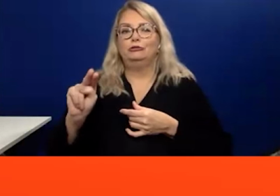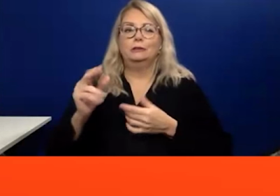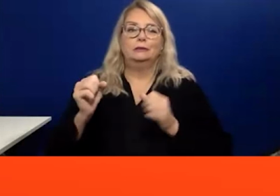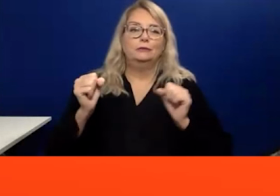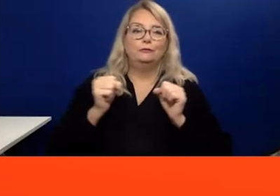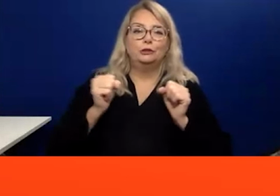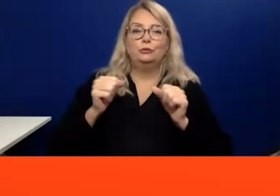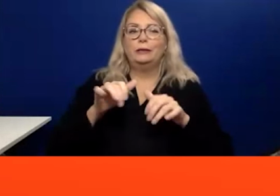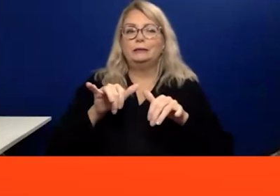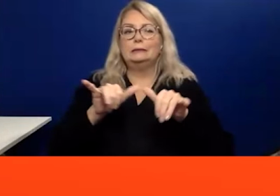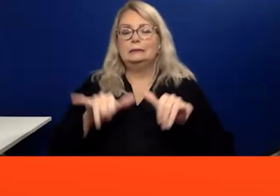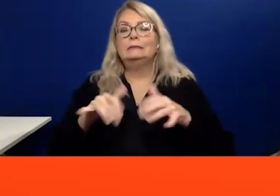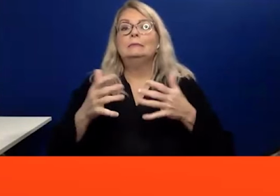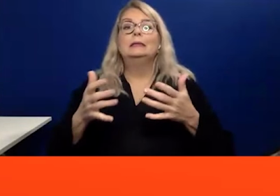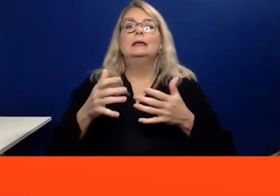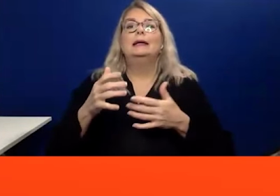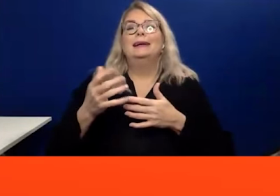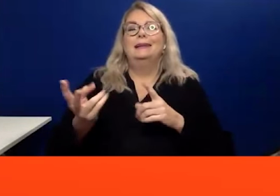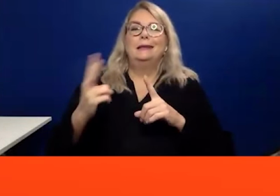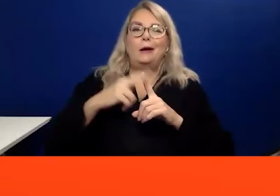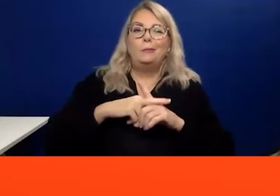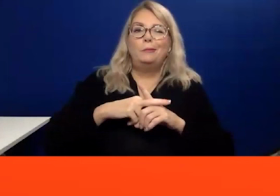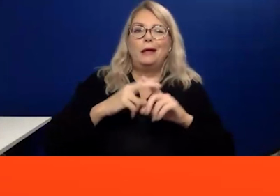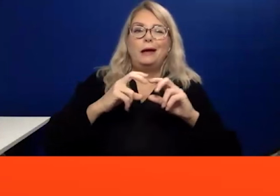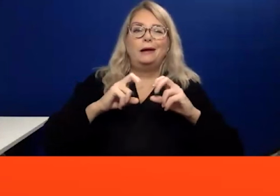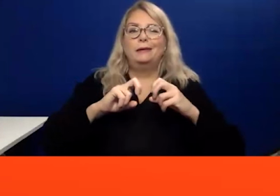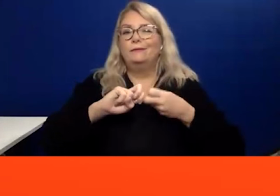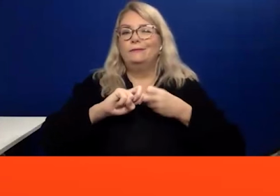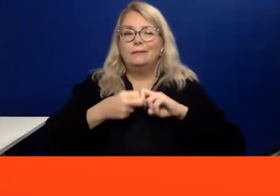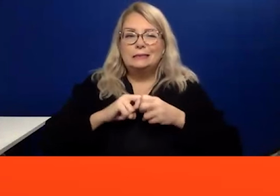We have to understand how water will boil in a vacuum.